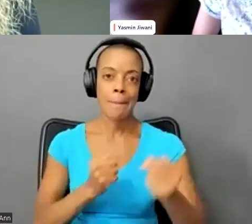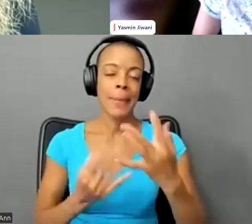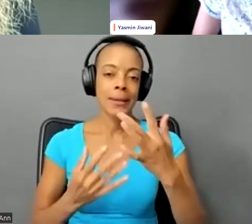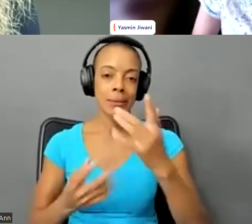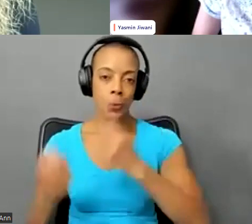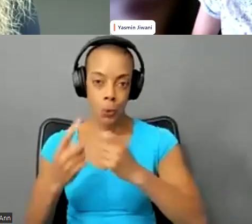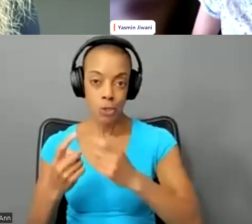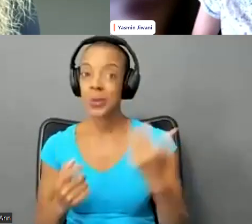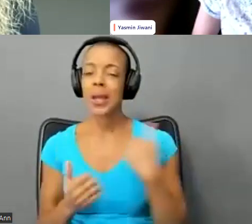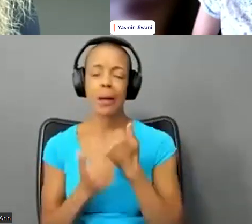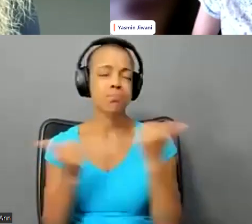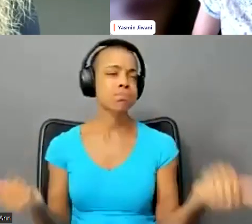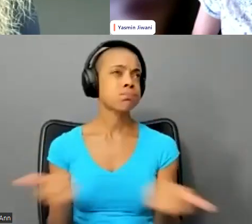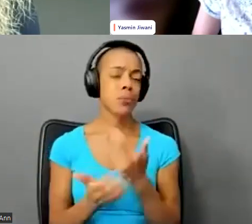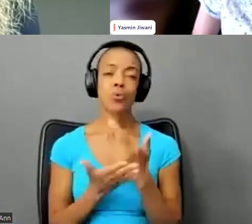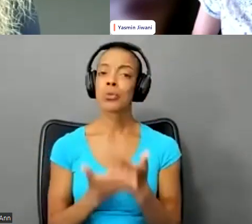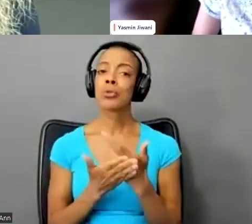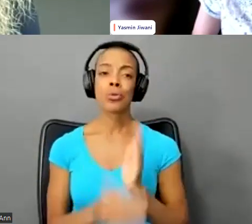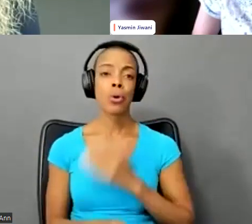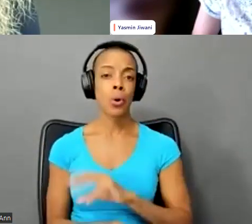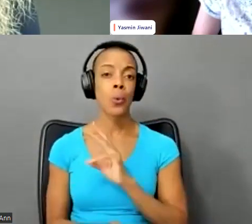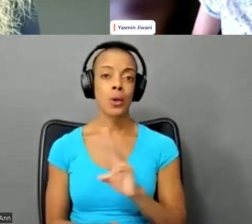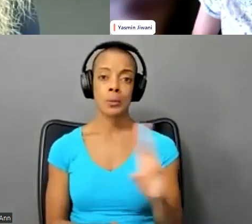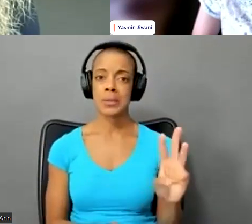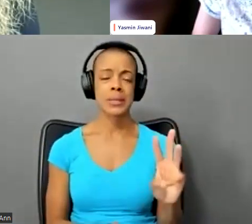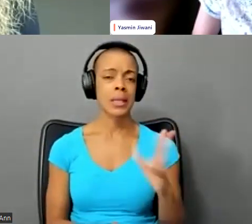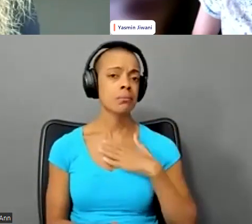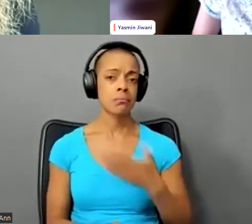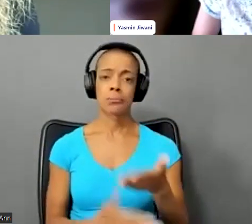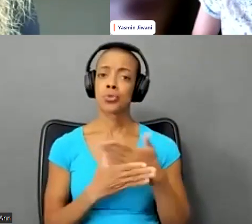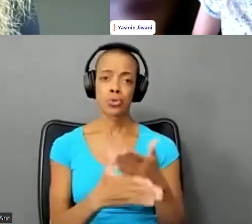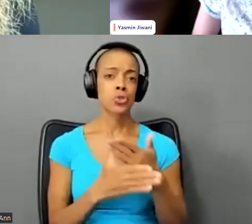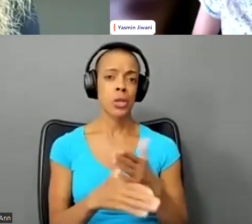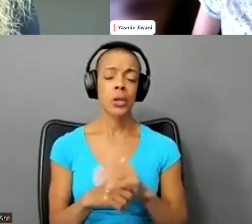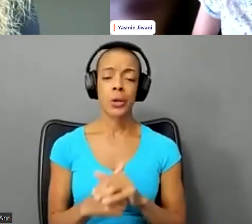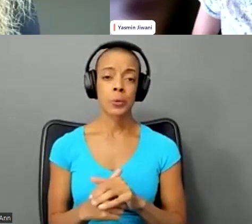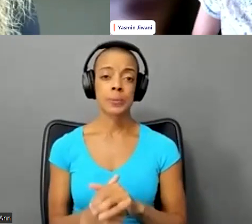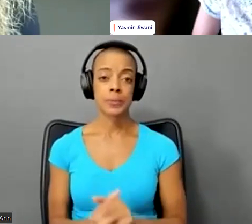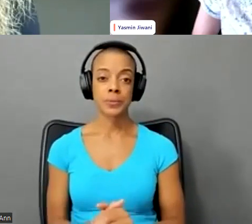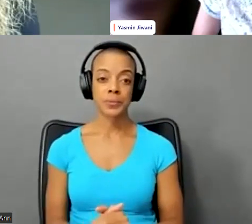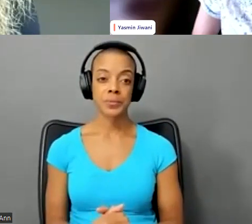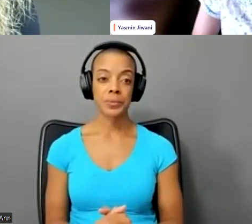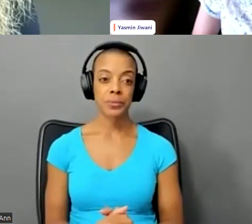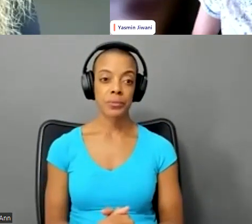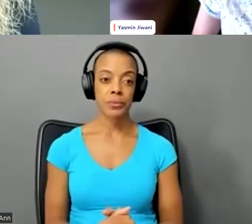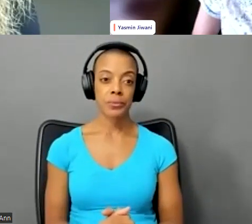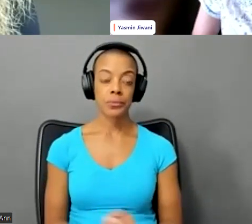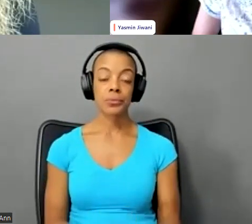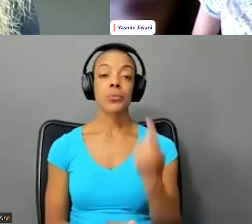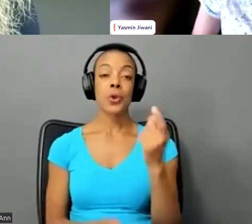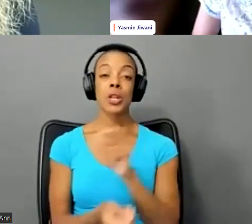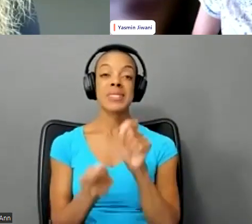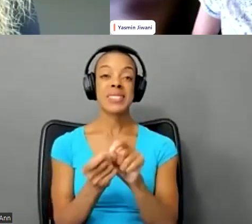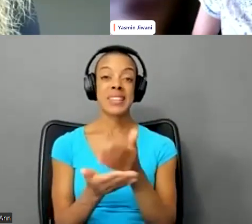resources on our website, a resource that we're happy to share. And if there's one specific thing that I'll